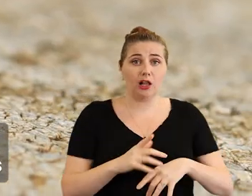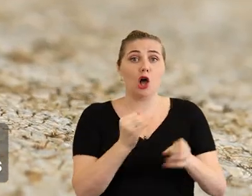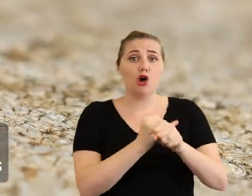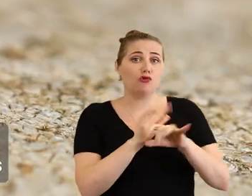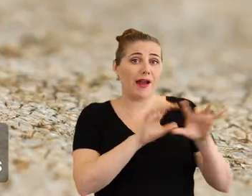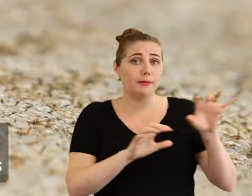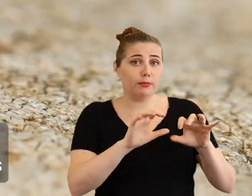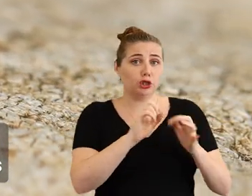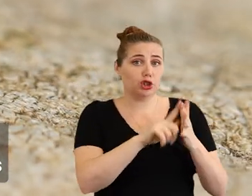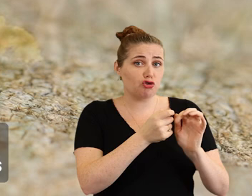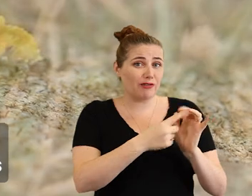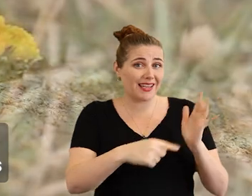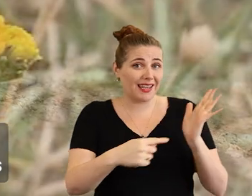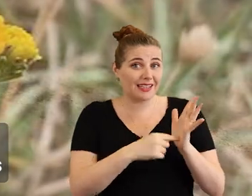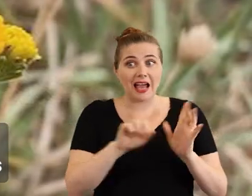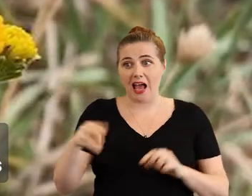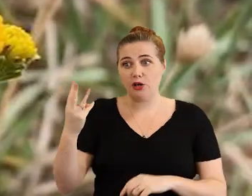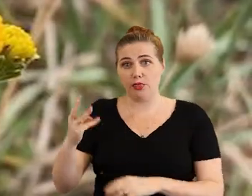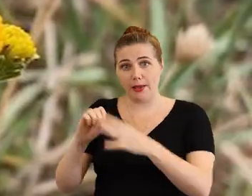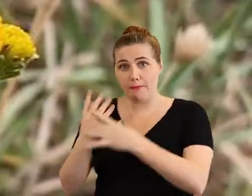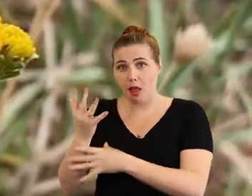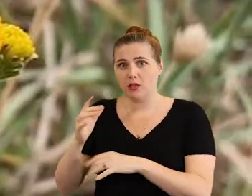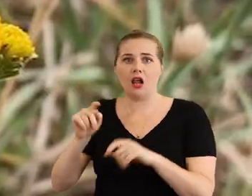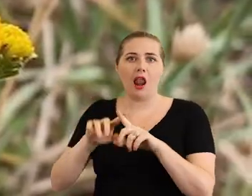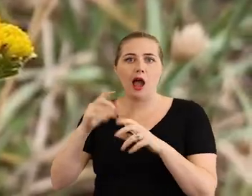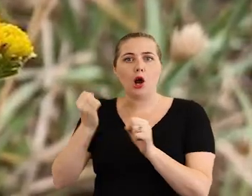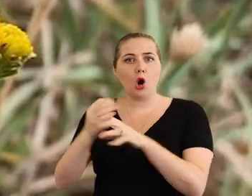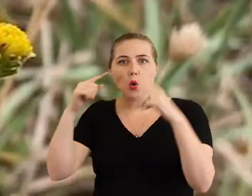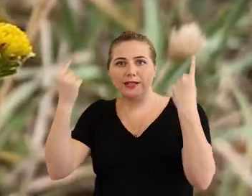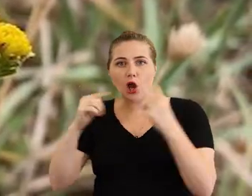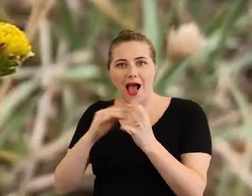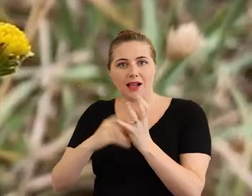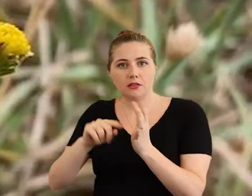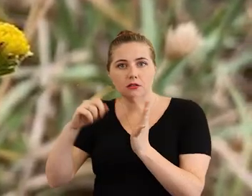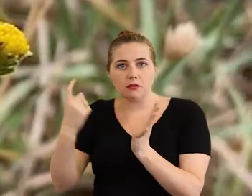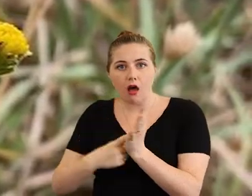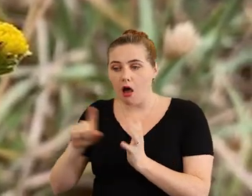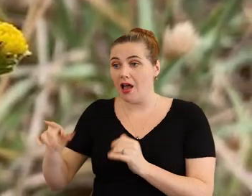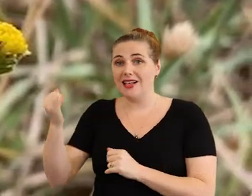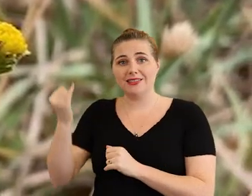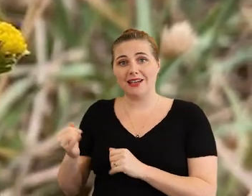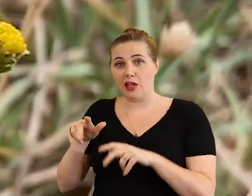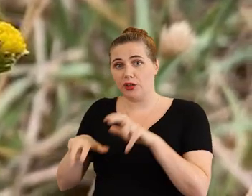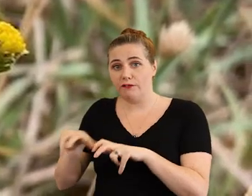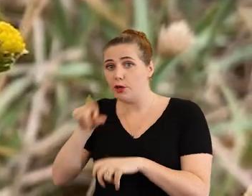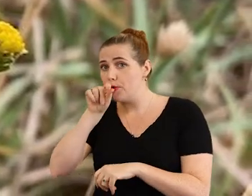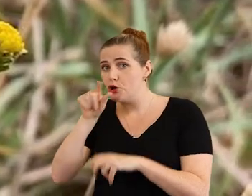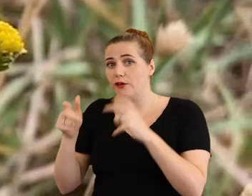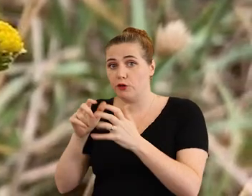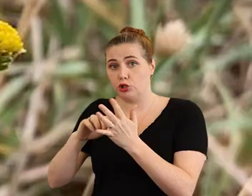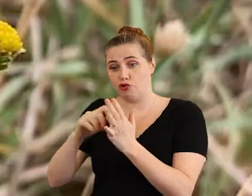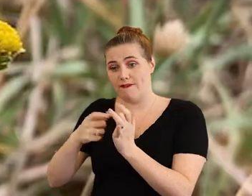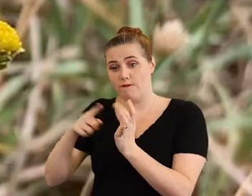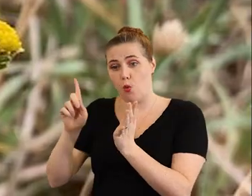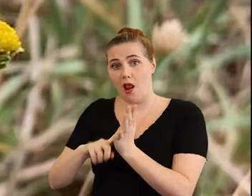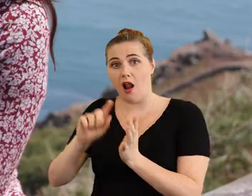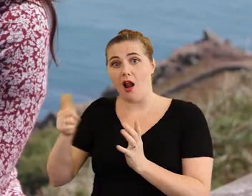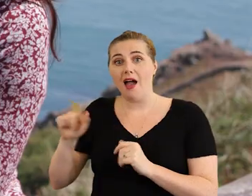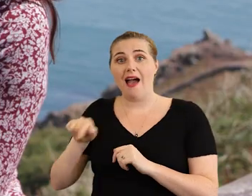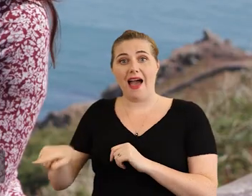bush cricket, and plants such as the Goldilocks aster, a slender birdsfoot trefoil, and autumn